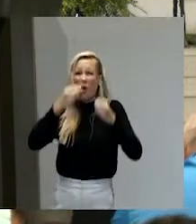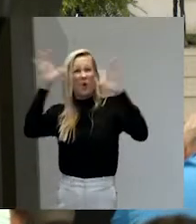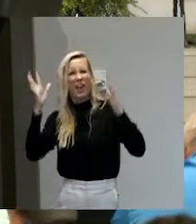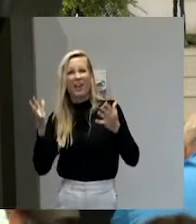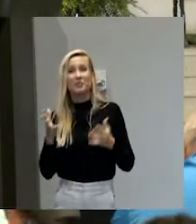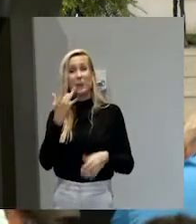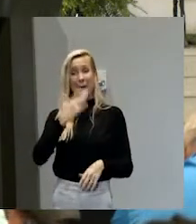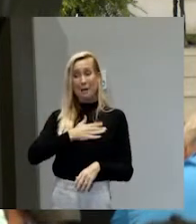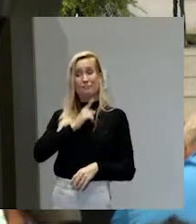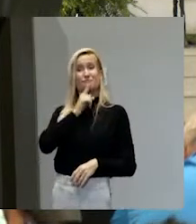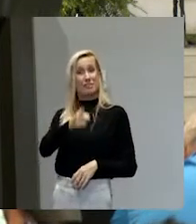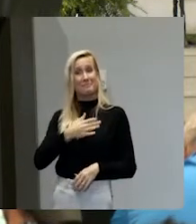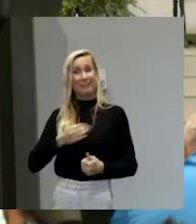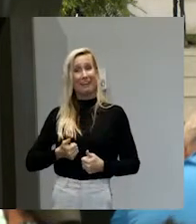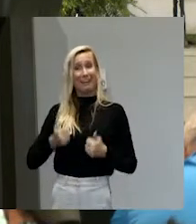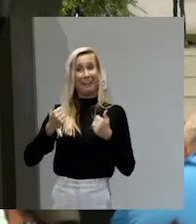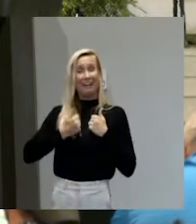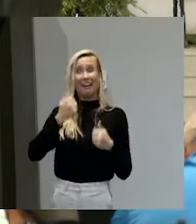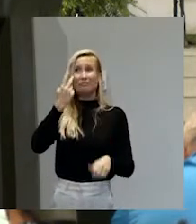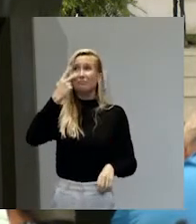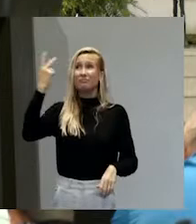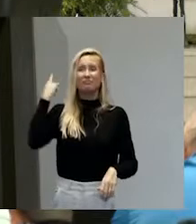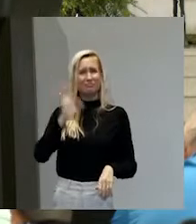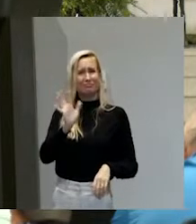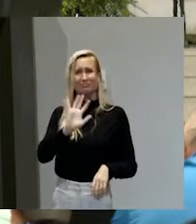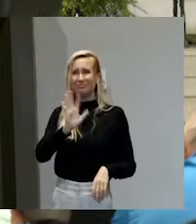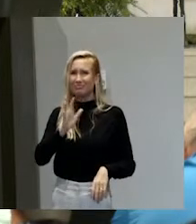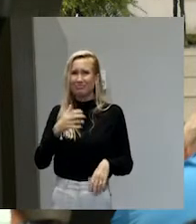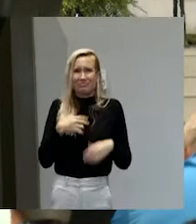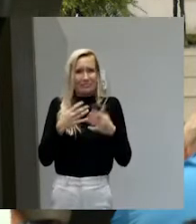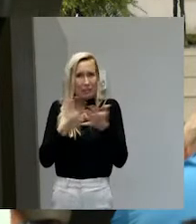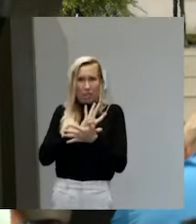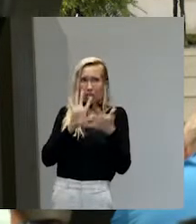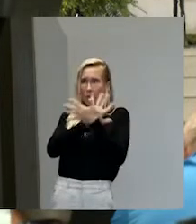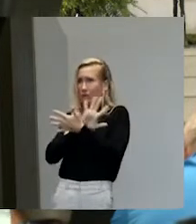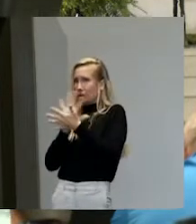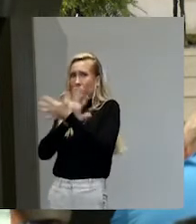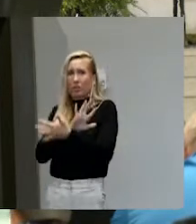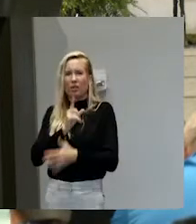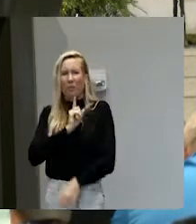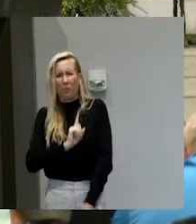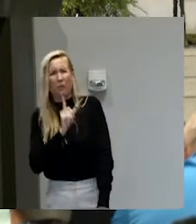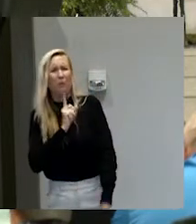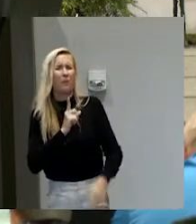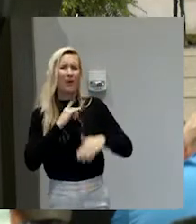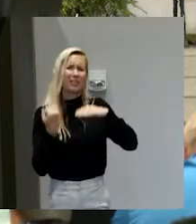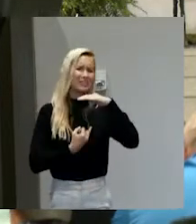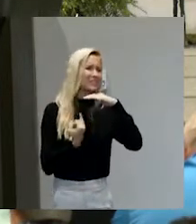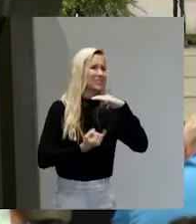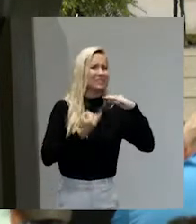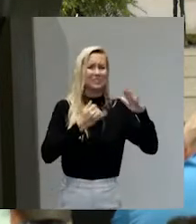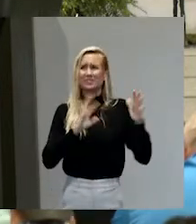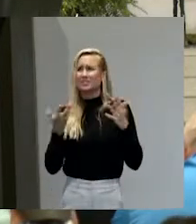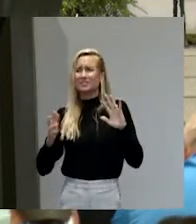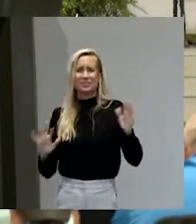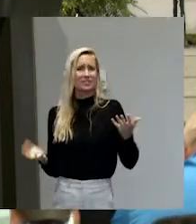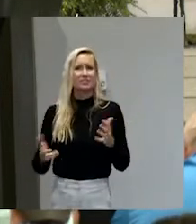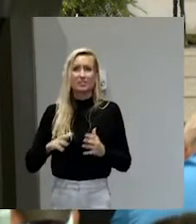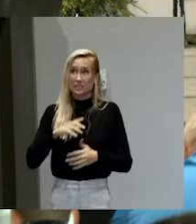this world, so I was just very isolated. And then it's like, no, I love being,